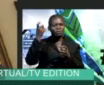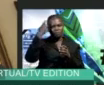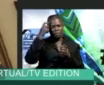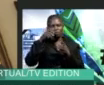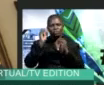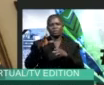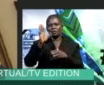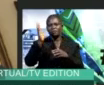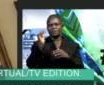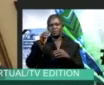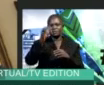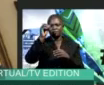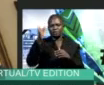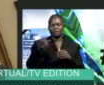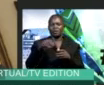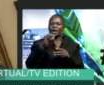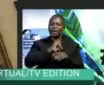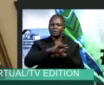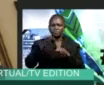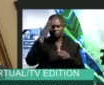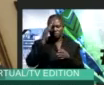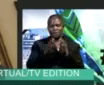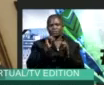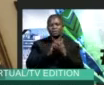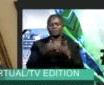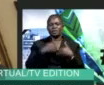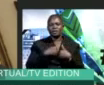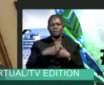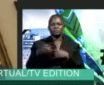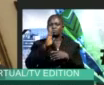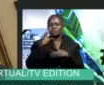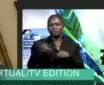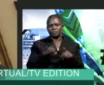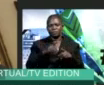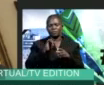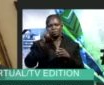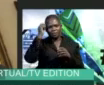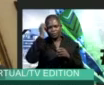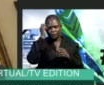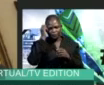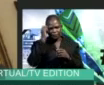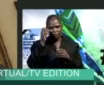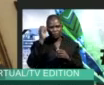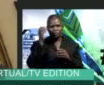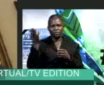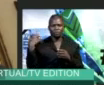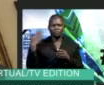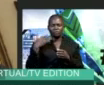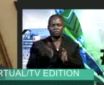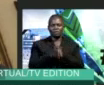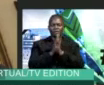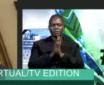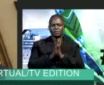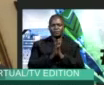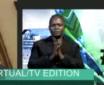funding. I don't know where that has reached. I think the former German Chancellor Angela Merkel was asked,